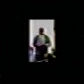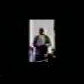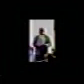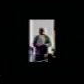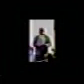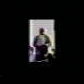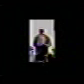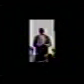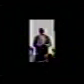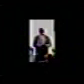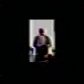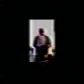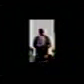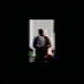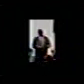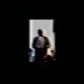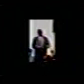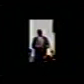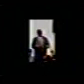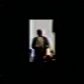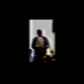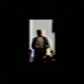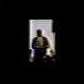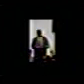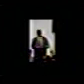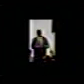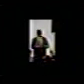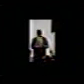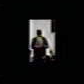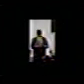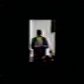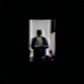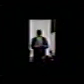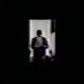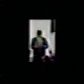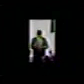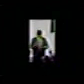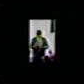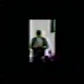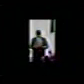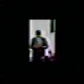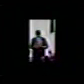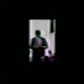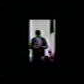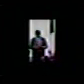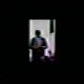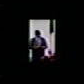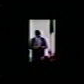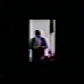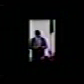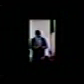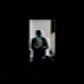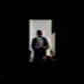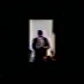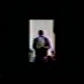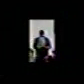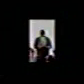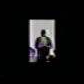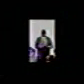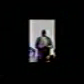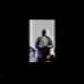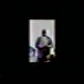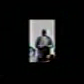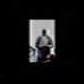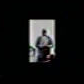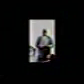person, somebody tries to help you, and he picks up your handkerchief to say, this is your handkerchief, sir. Before you get that handkerchief